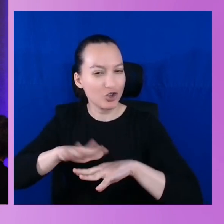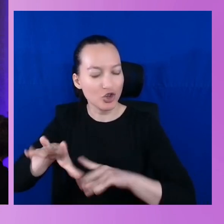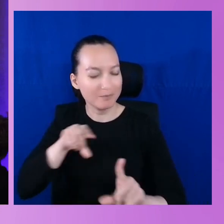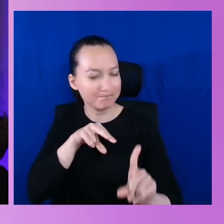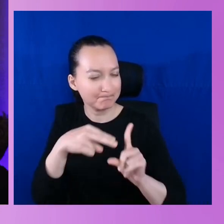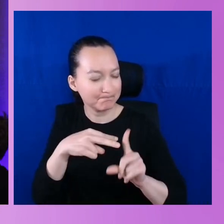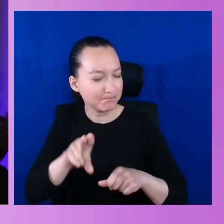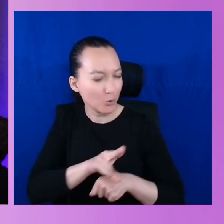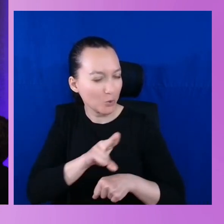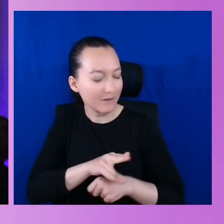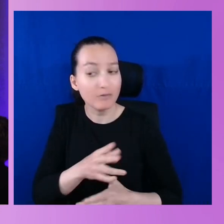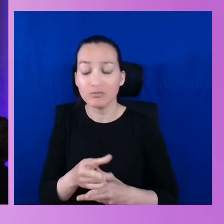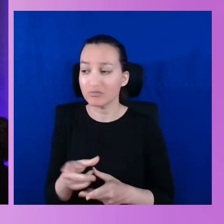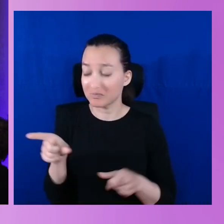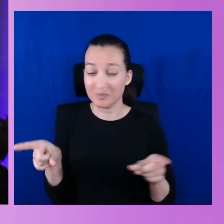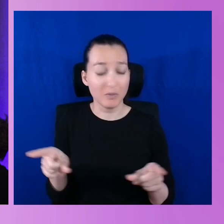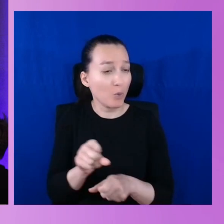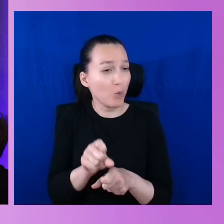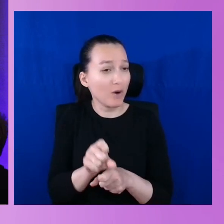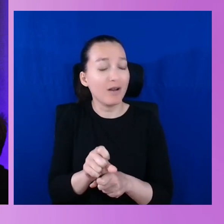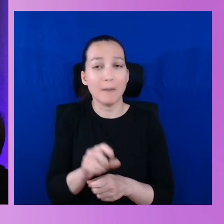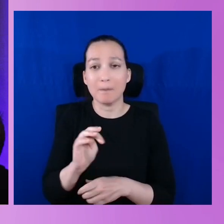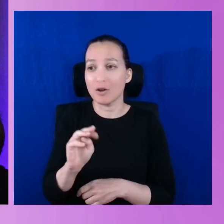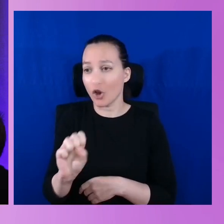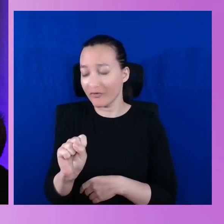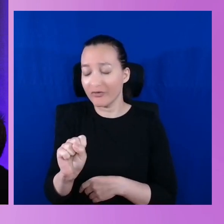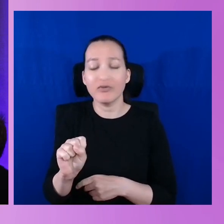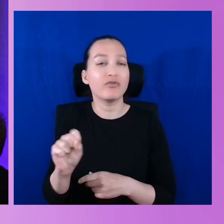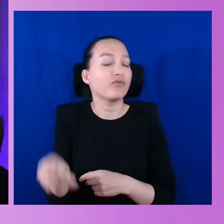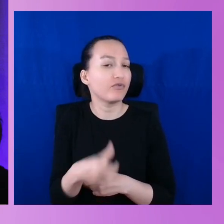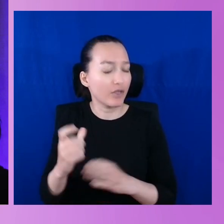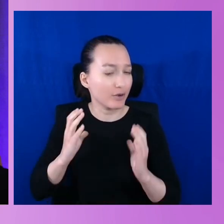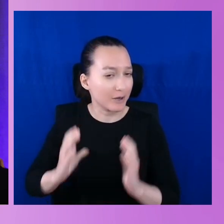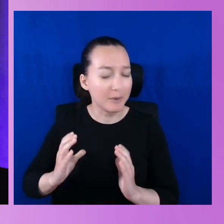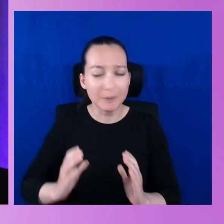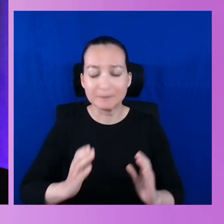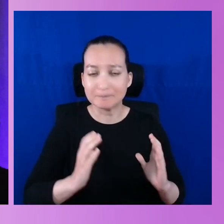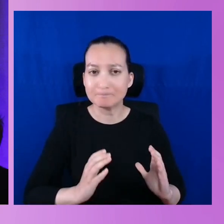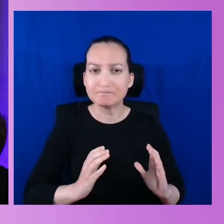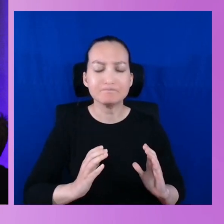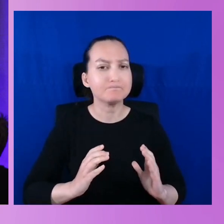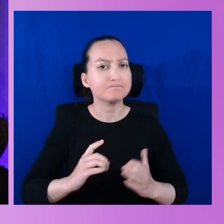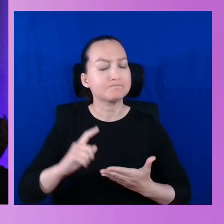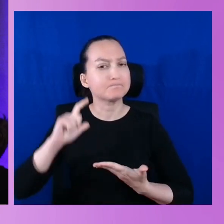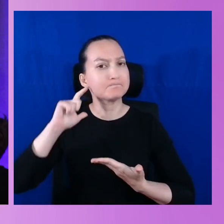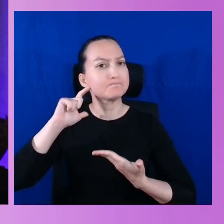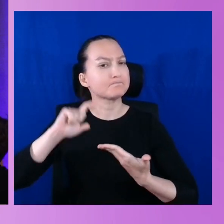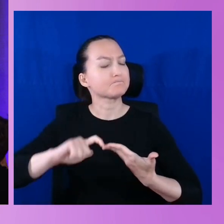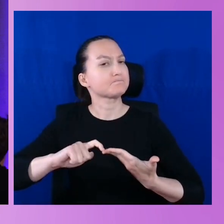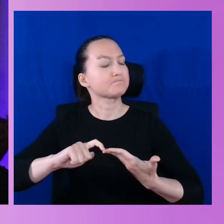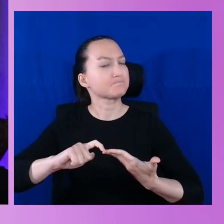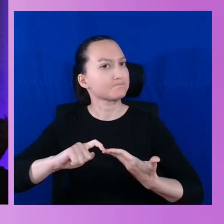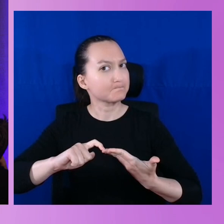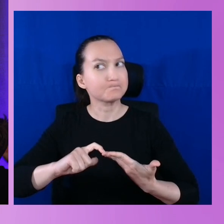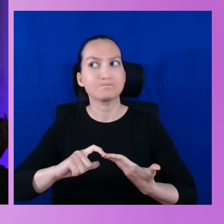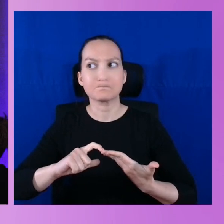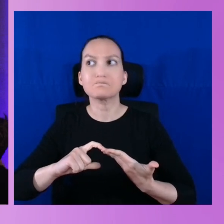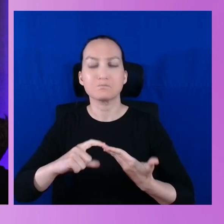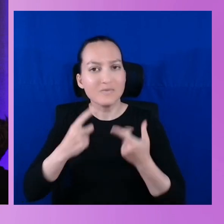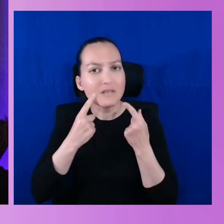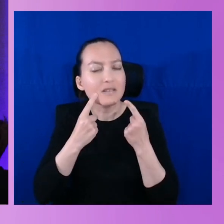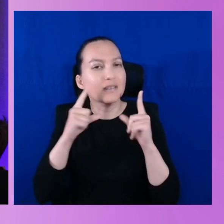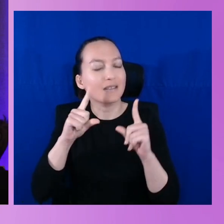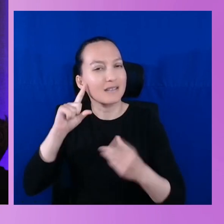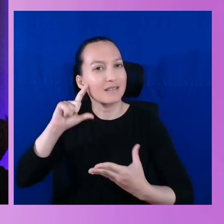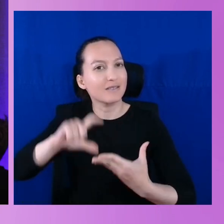you both work within Microsoft and with other customers, what are some notable success stories